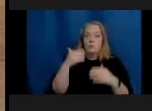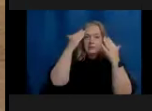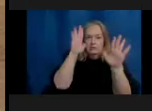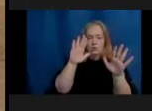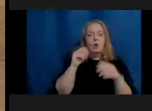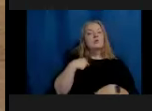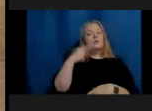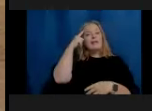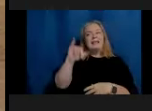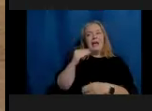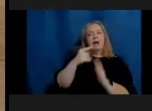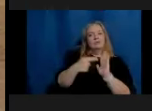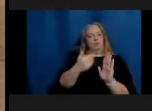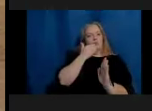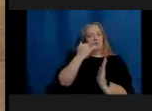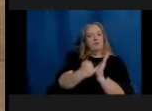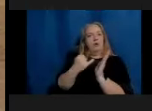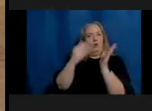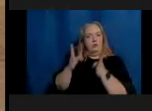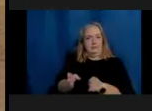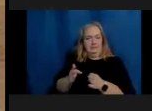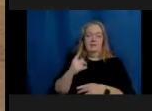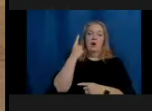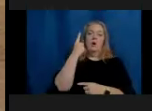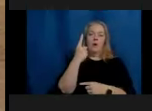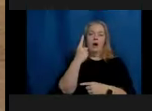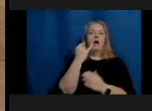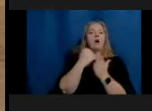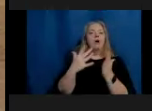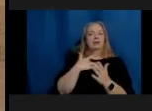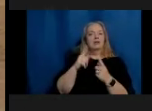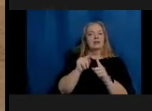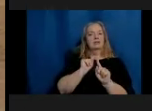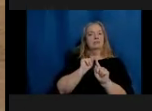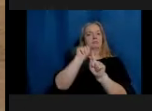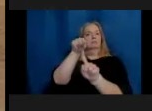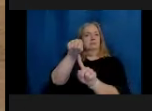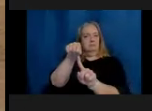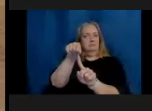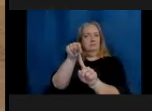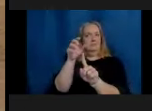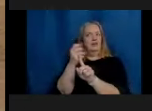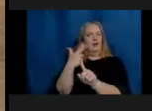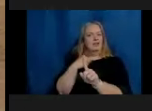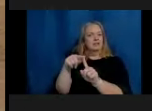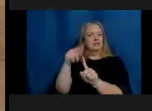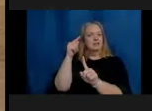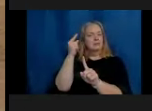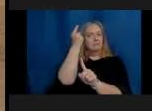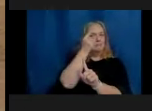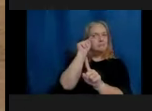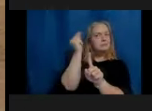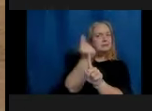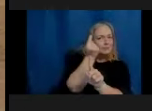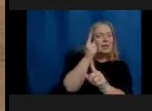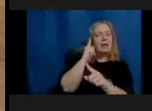raises questions. And so I probably will constantly be wondering about mainly like for me, like the one thing I